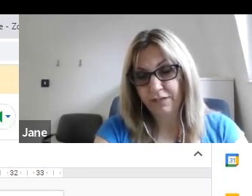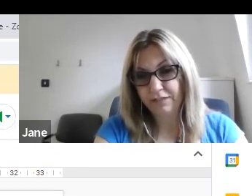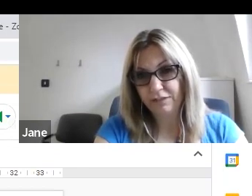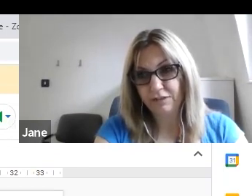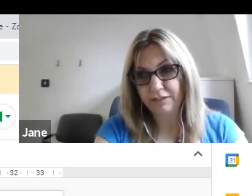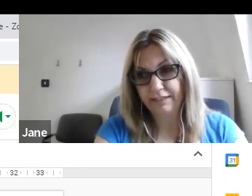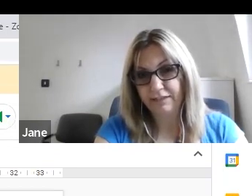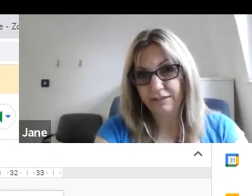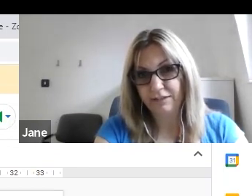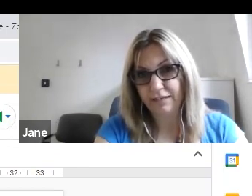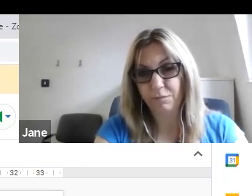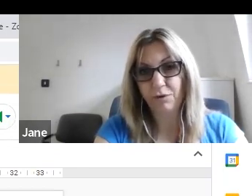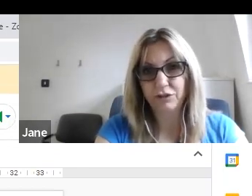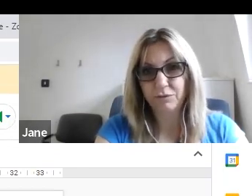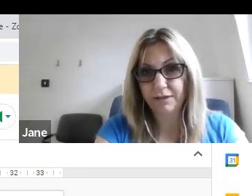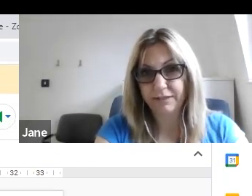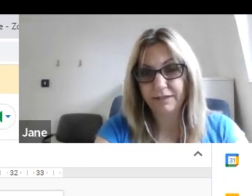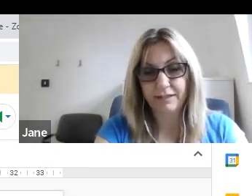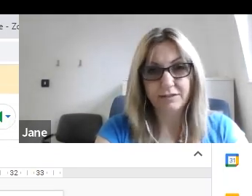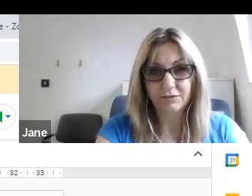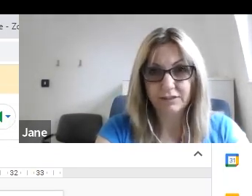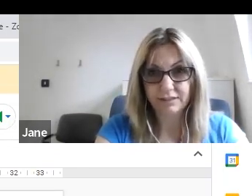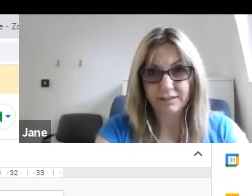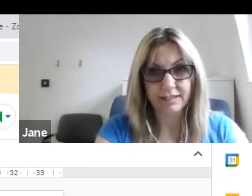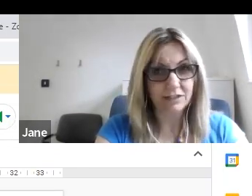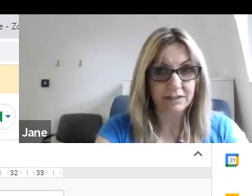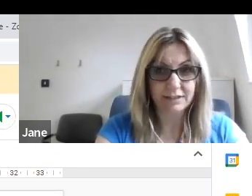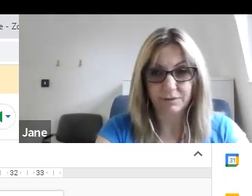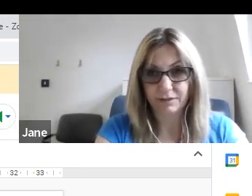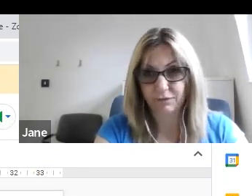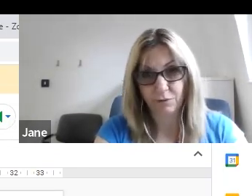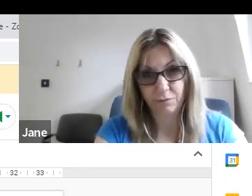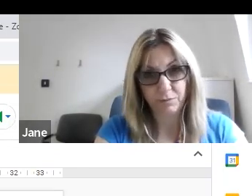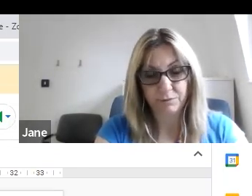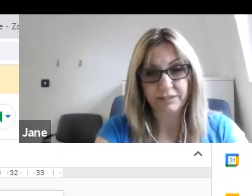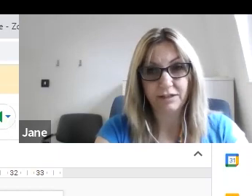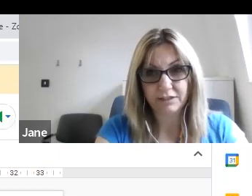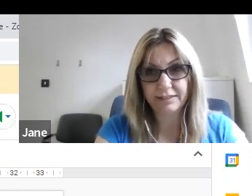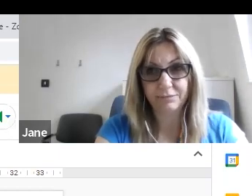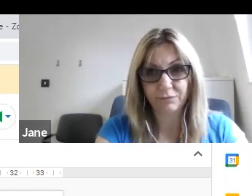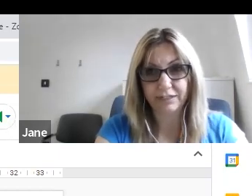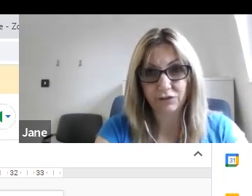point of view. If they suddenly get approached by mental health services and they don't accept that